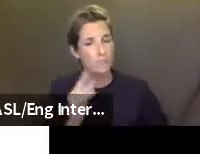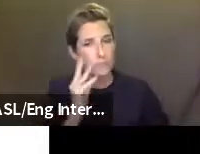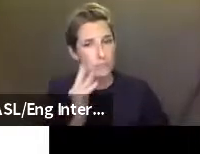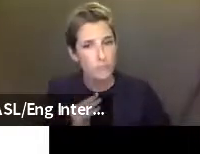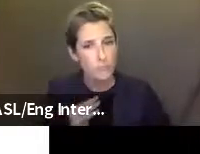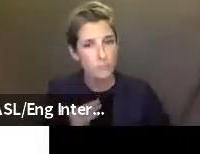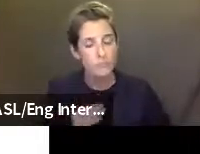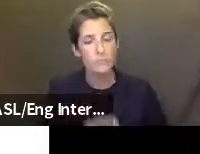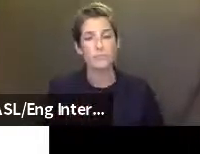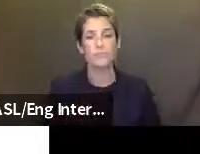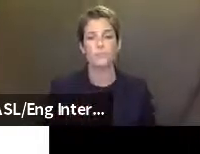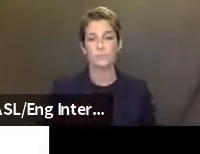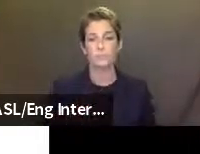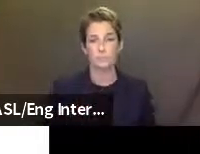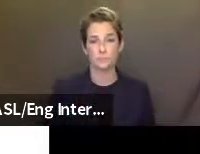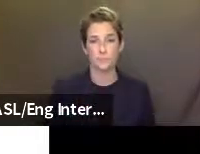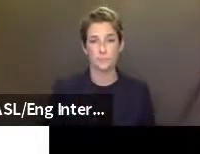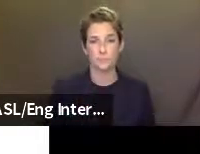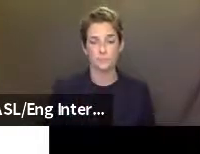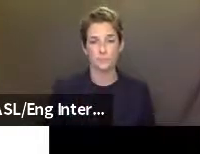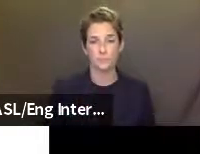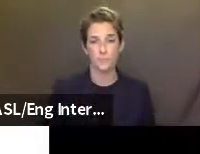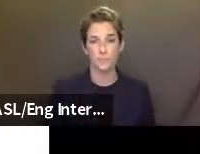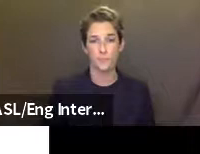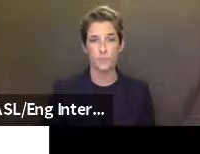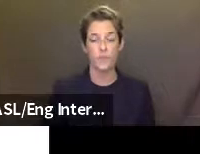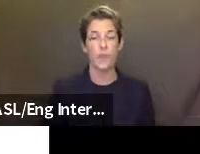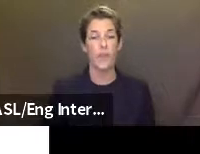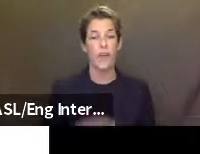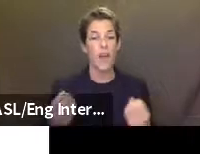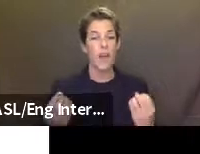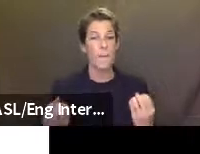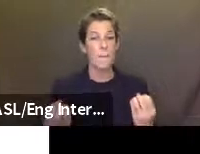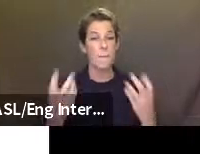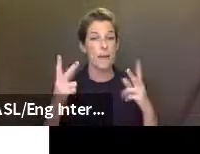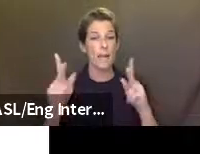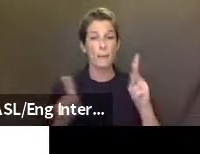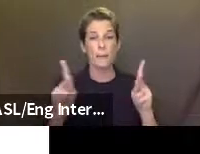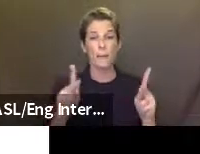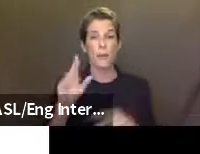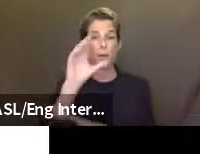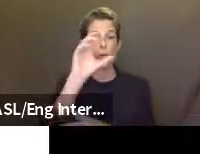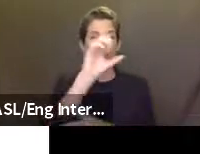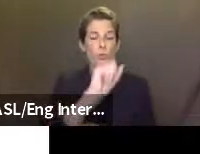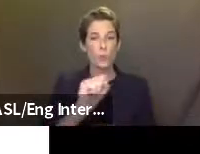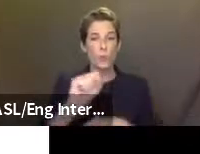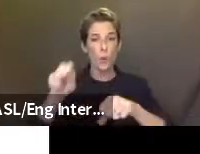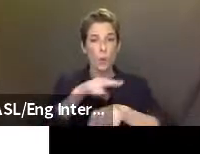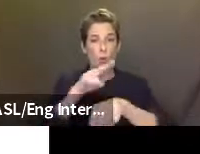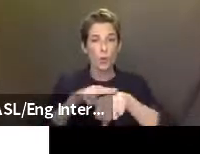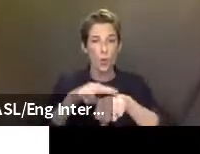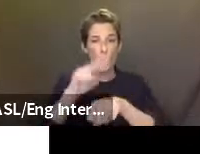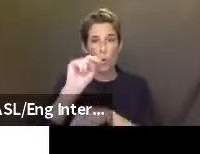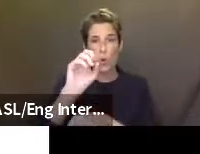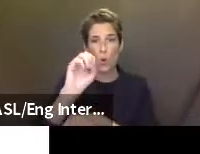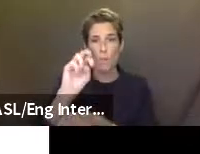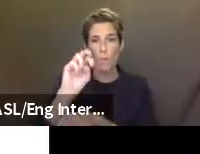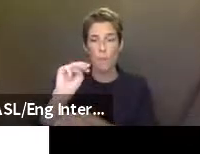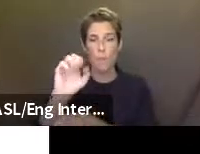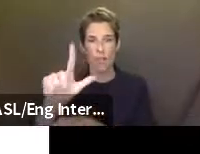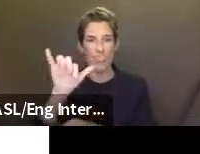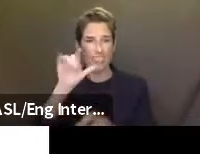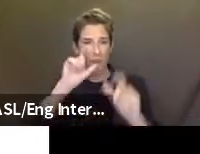mental differences from the so-called preferable state of normal through academic and personal writing, multimedia collages,